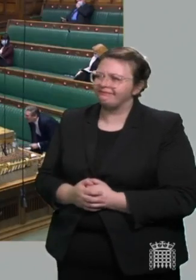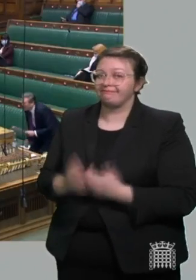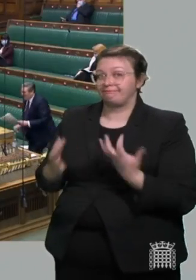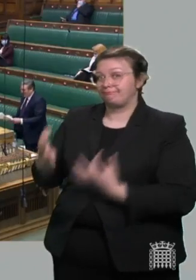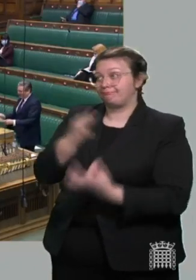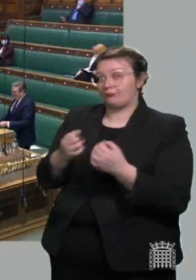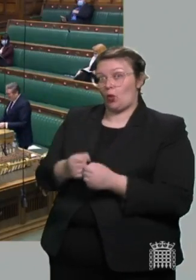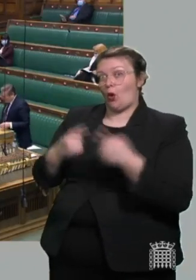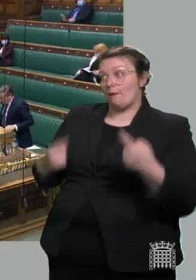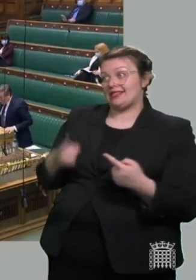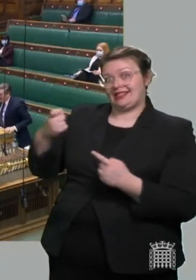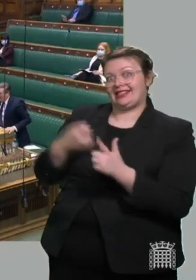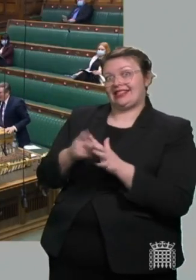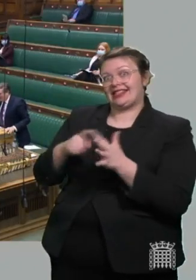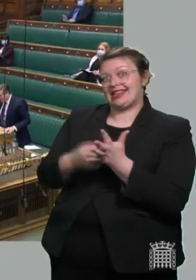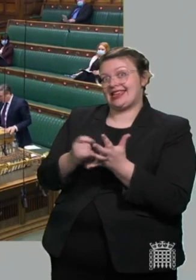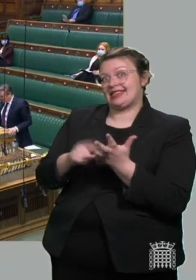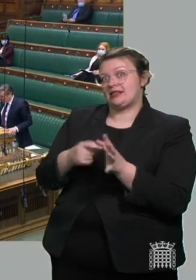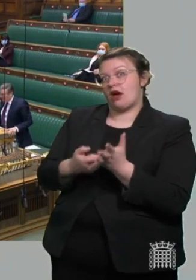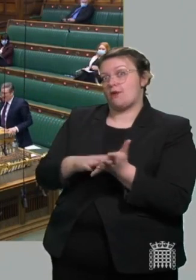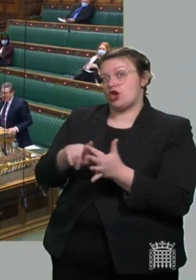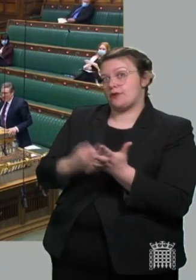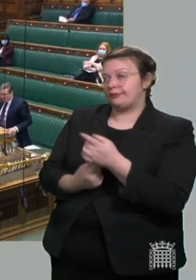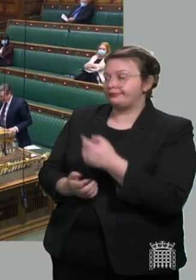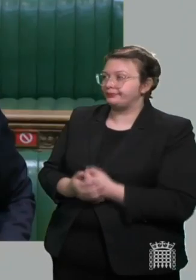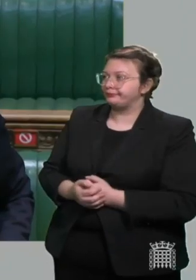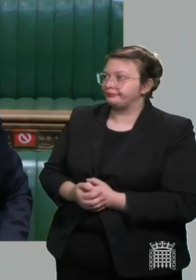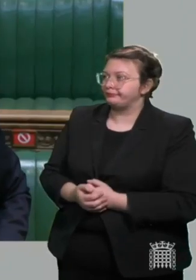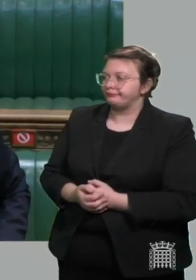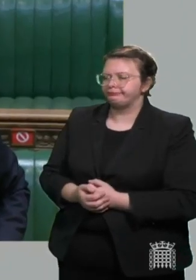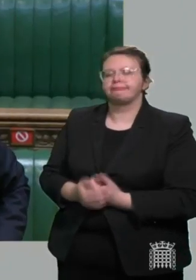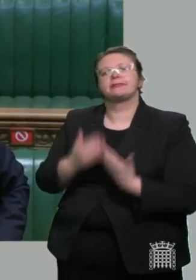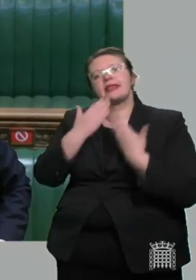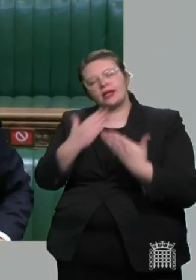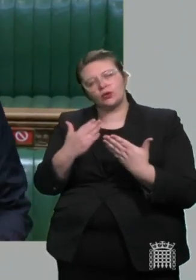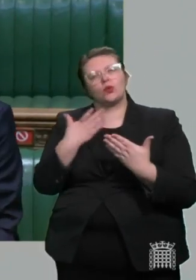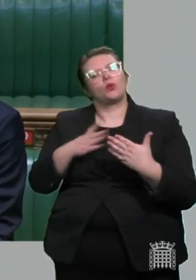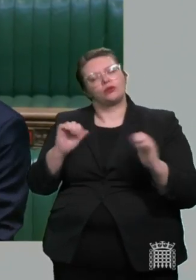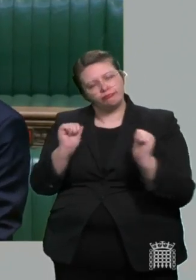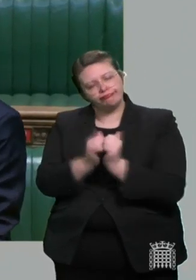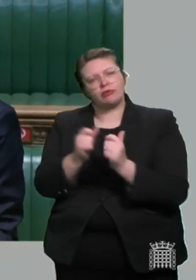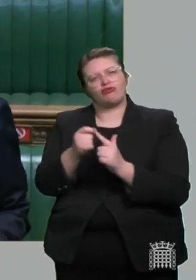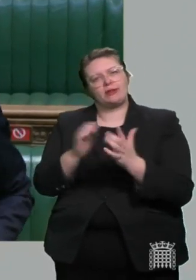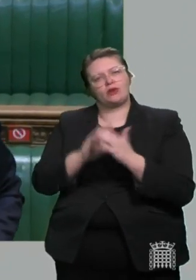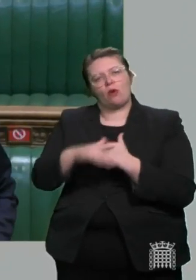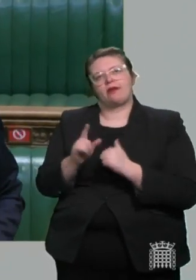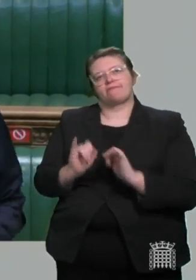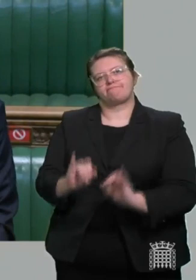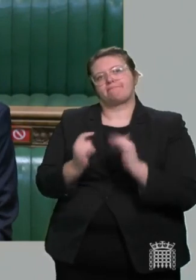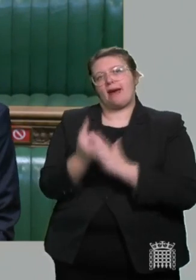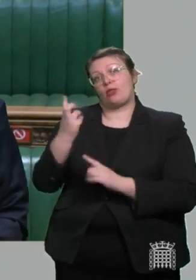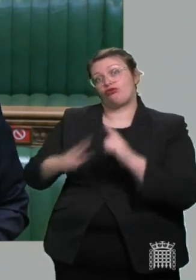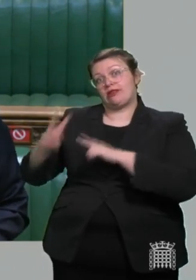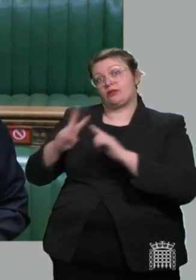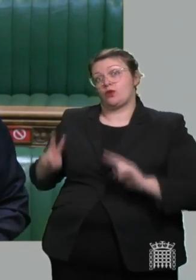Keir Starman. Thank you, Mr Speaker. Can I join the Prime Minister in his comments about the Salisbury atrocity? Does the Prime Minister agree